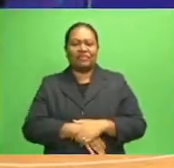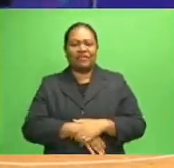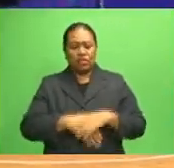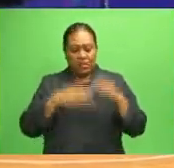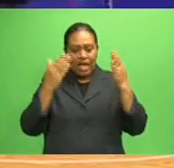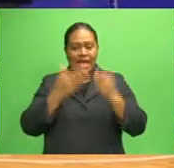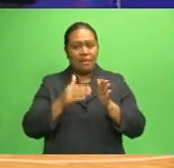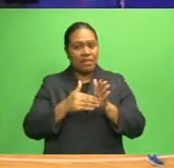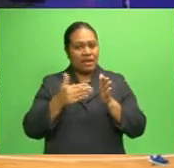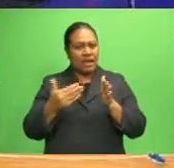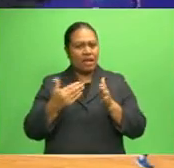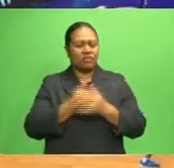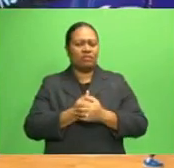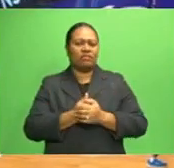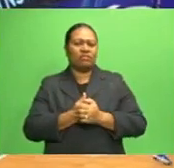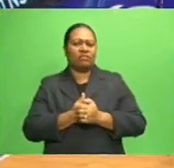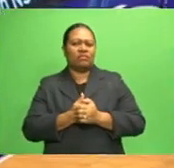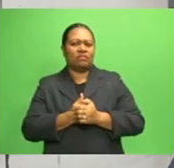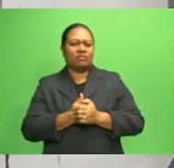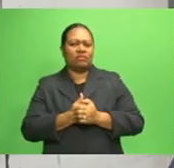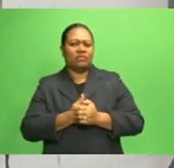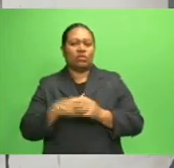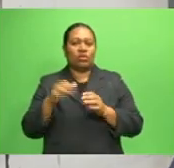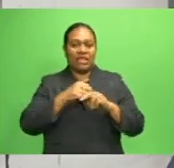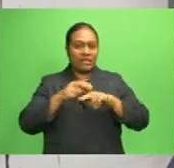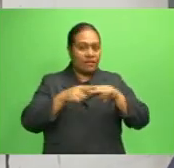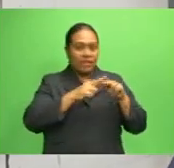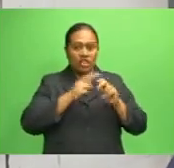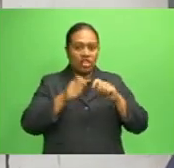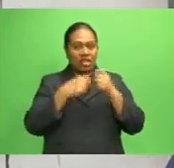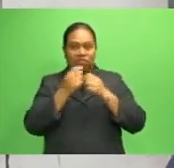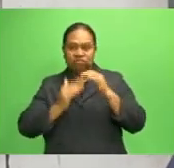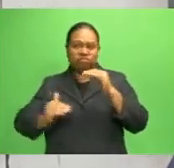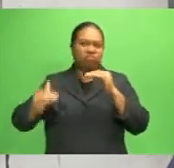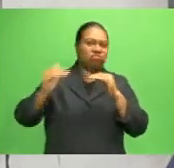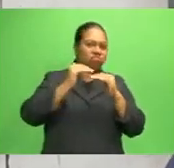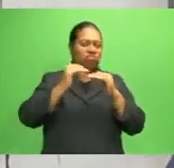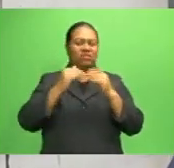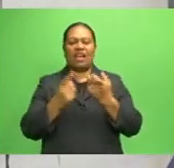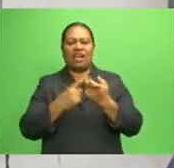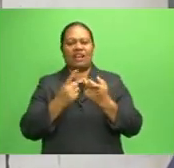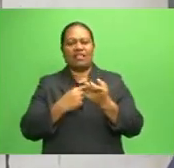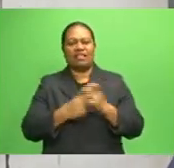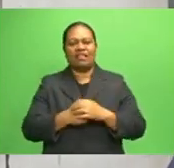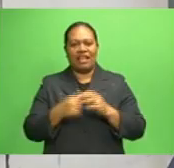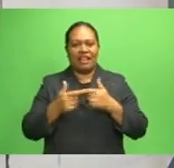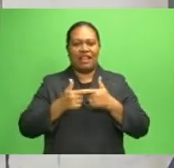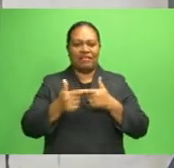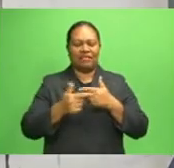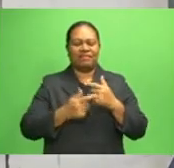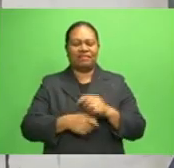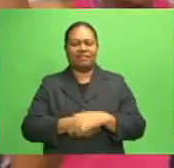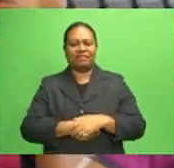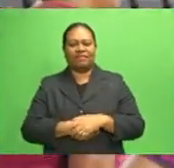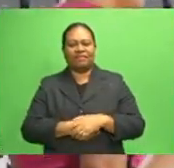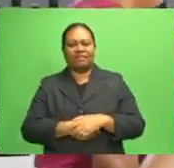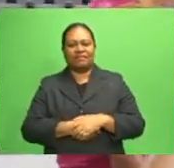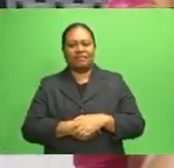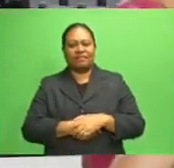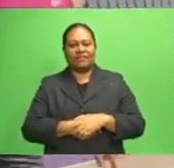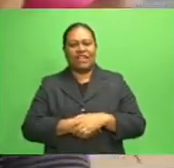main aim too, is to take Fiji netball back, the ranking back up to where it was.